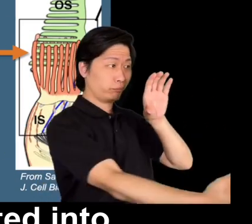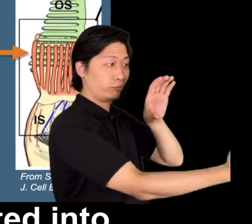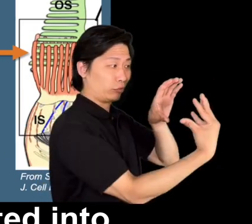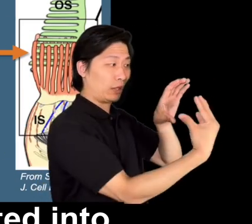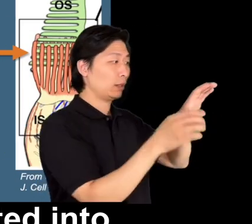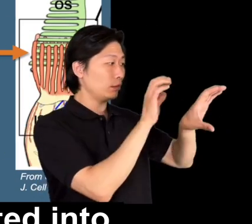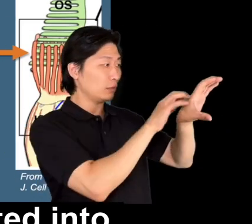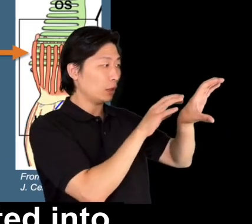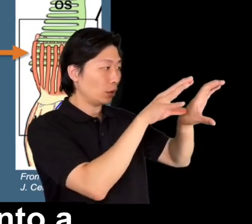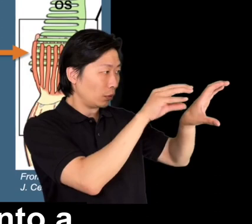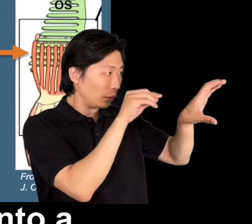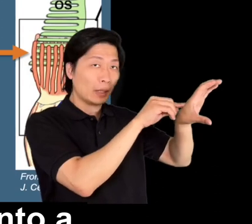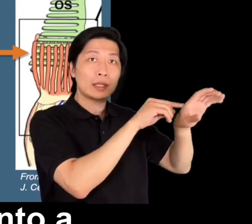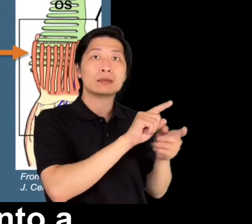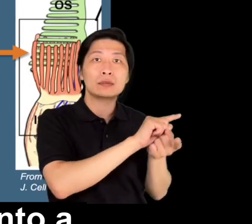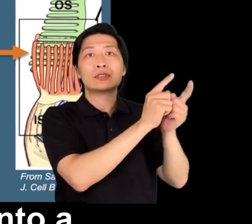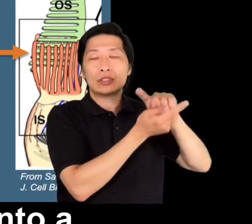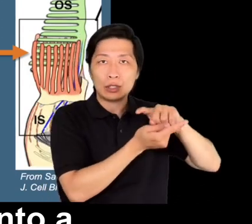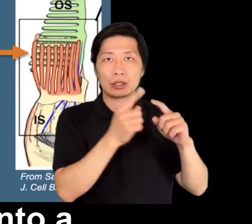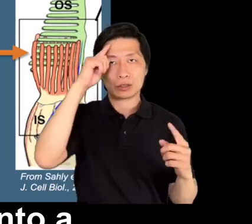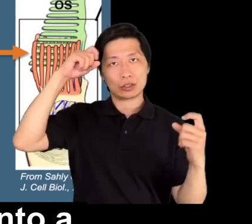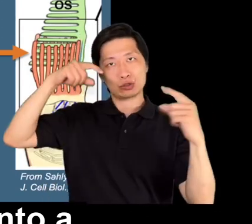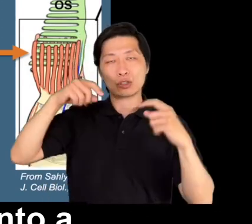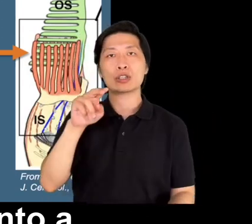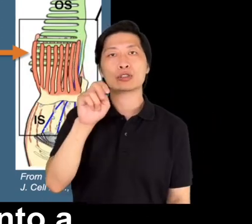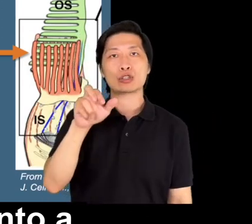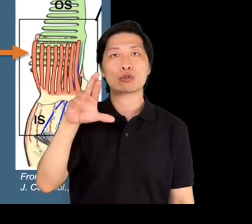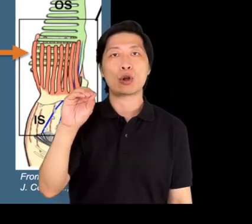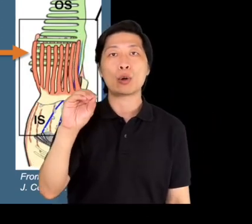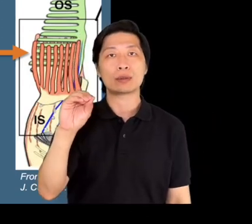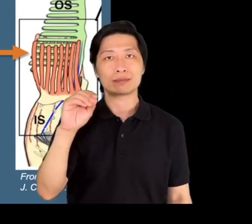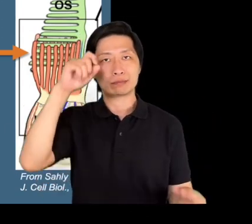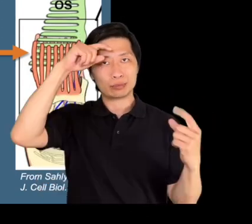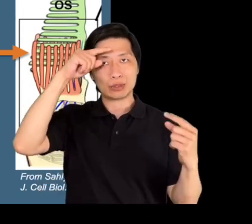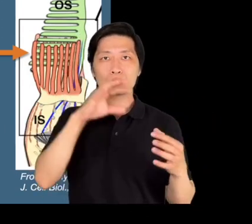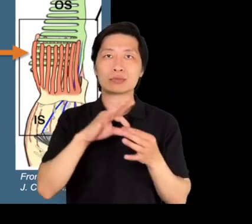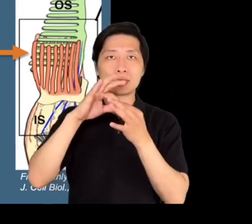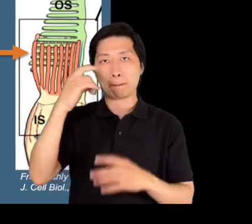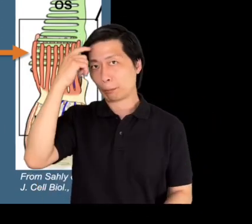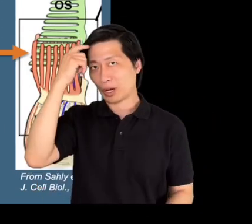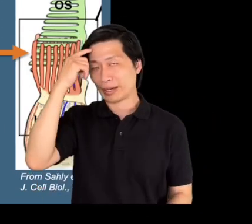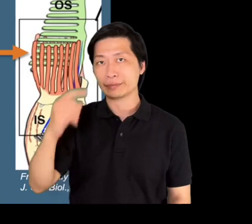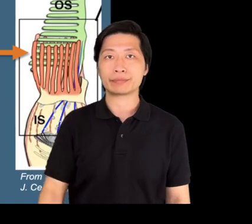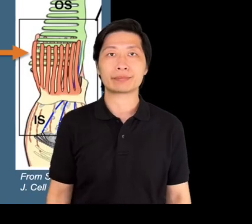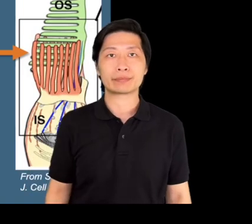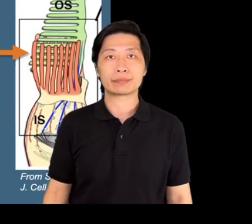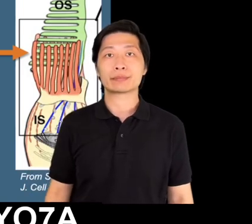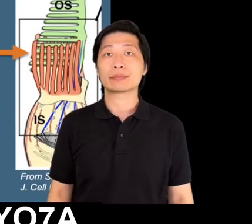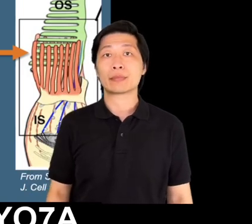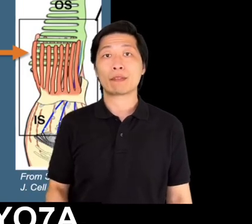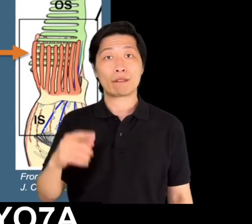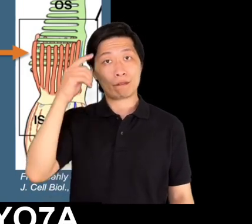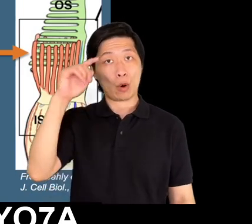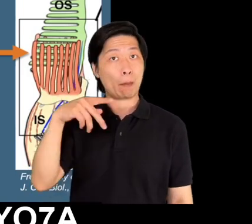that can be transmitted to the brain. In primates, MYO7A, the protein that is non